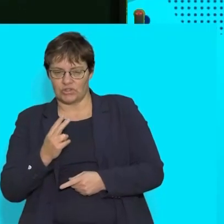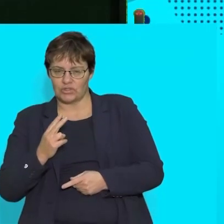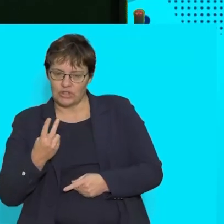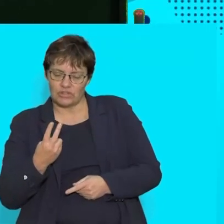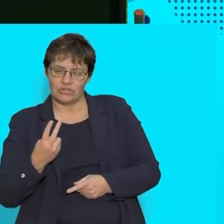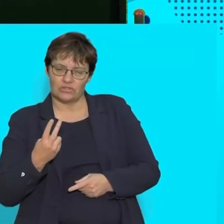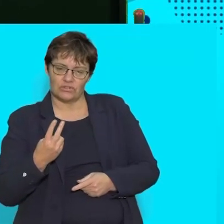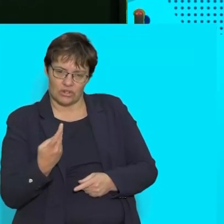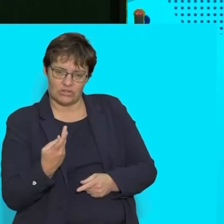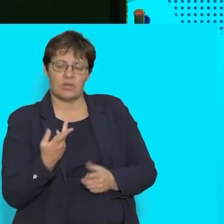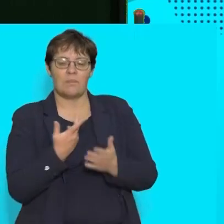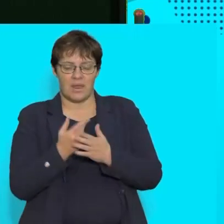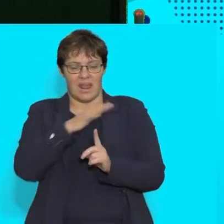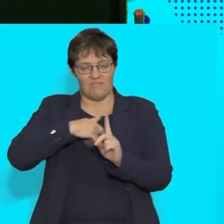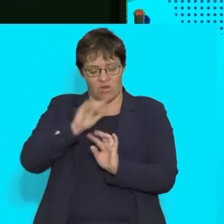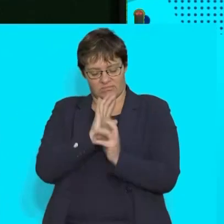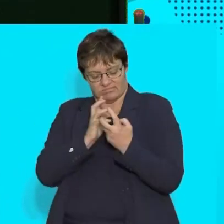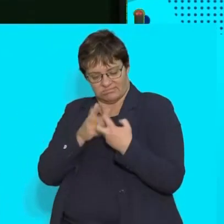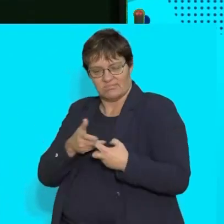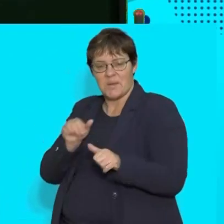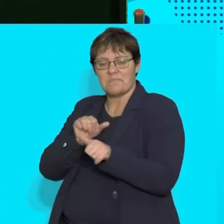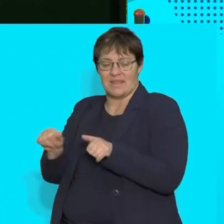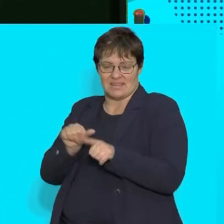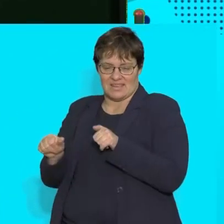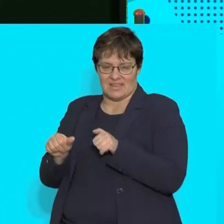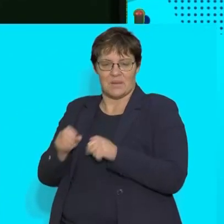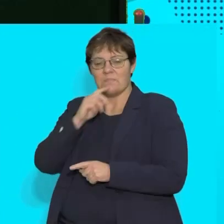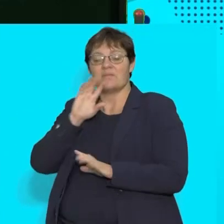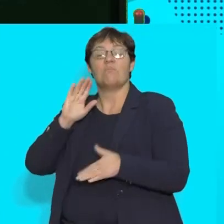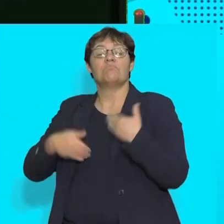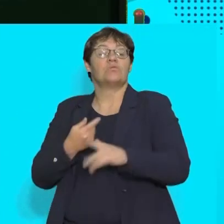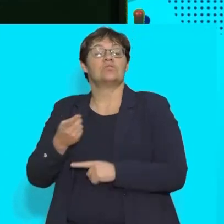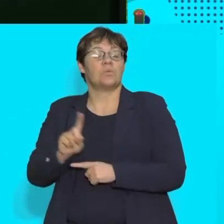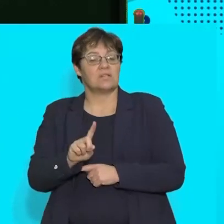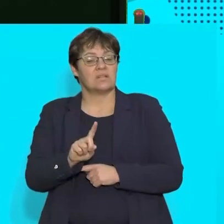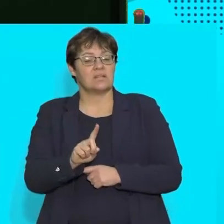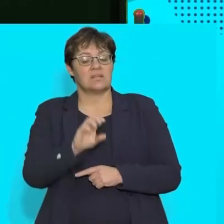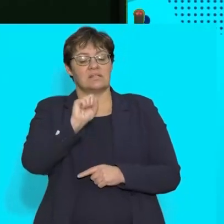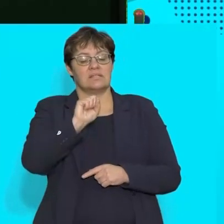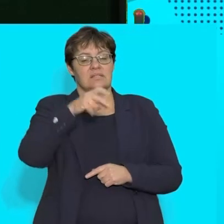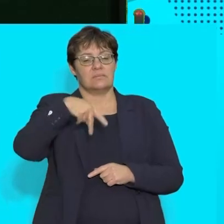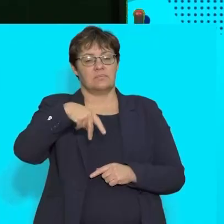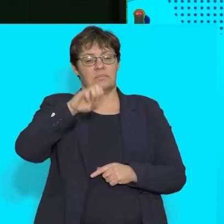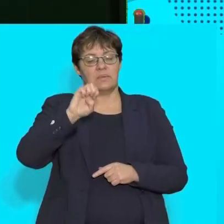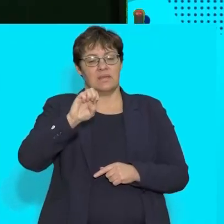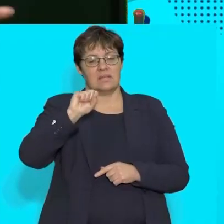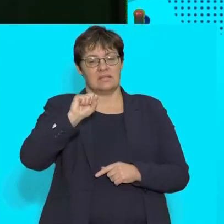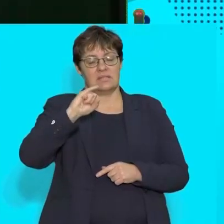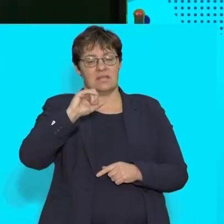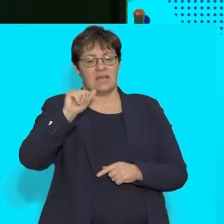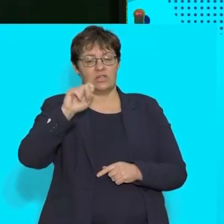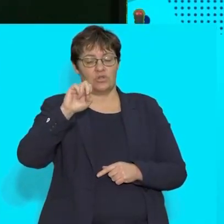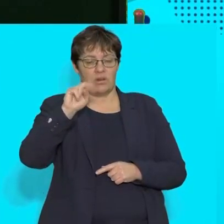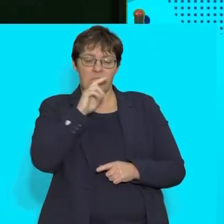suited to the environment, and that leads to what we refer to as a process of speciation, formation of a